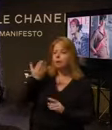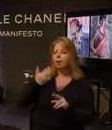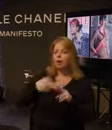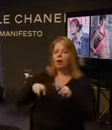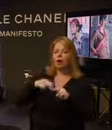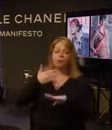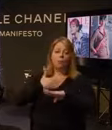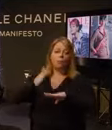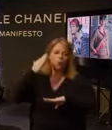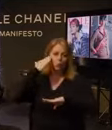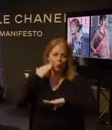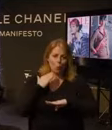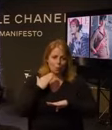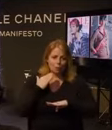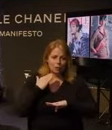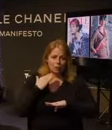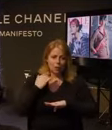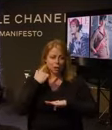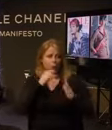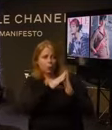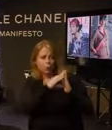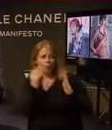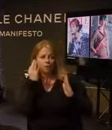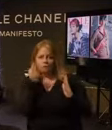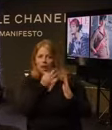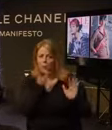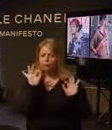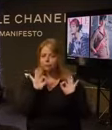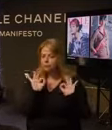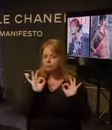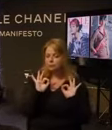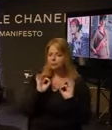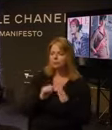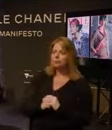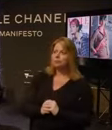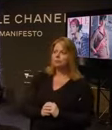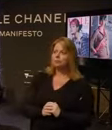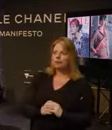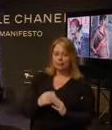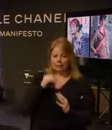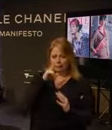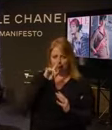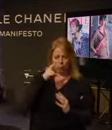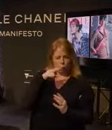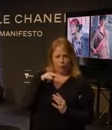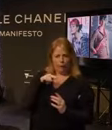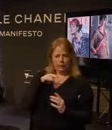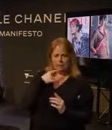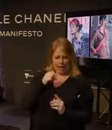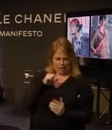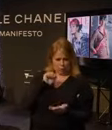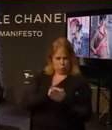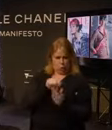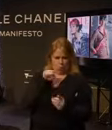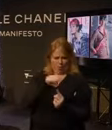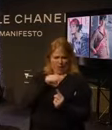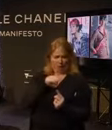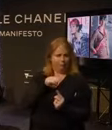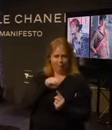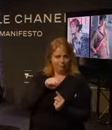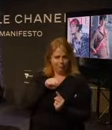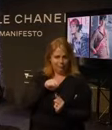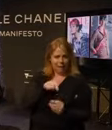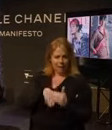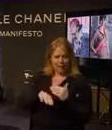a modern woman. It's not about replicating a flower. It's something kind of you can't put your finger on. And to present it in a bottle that is the most